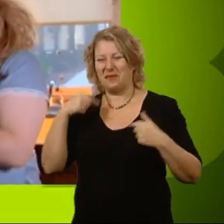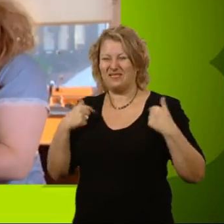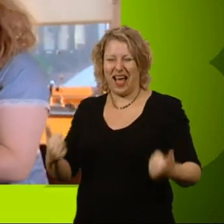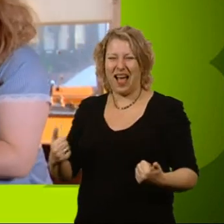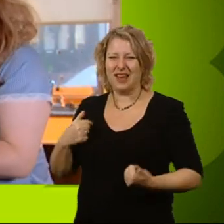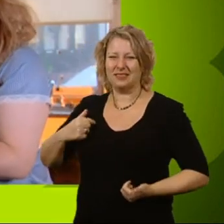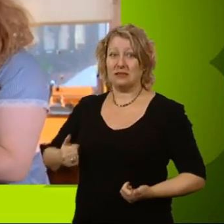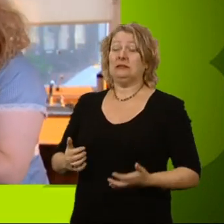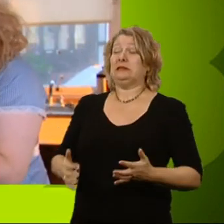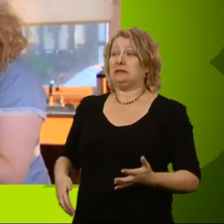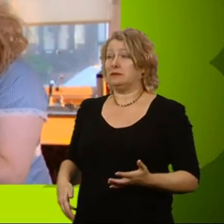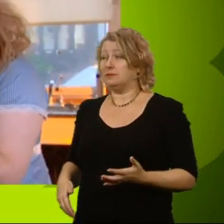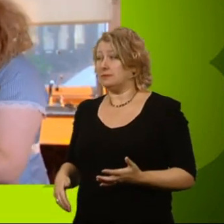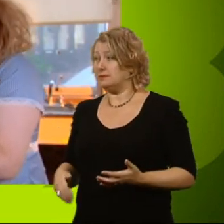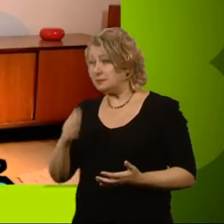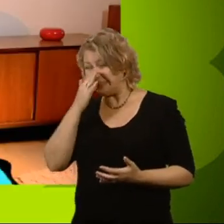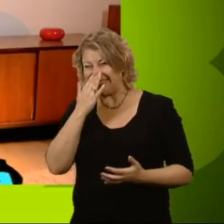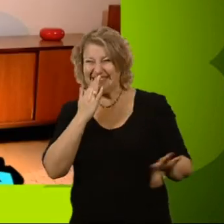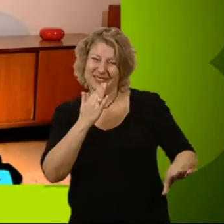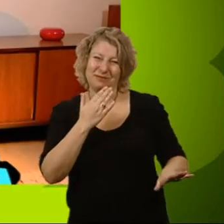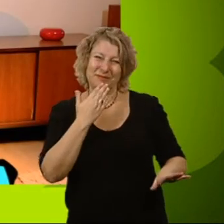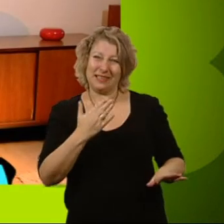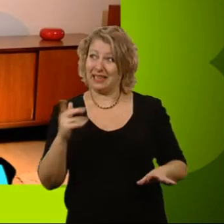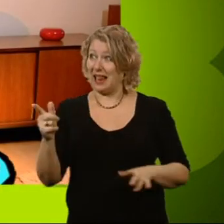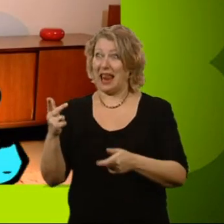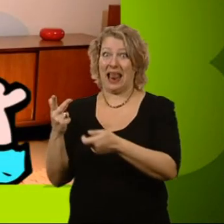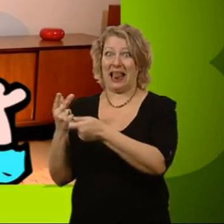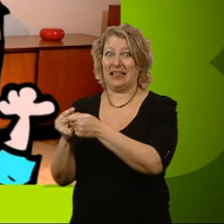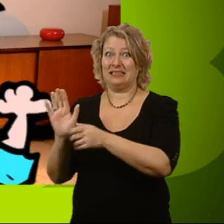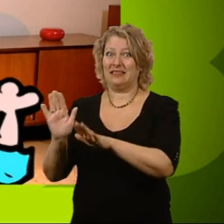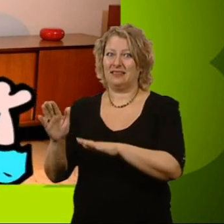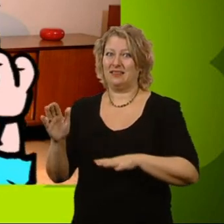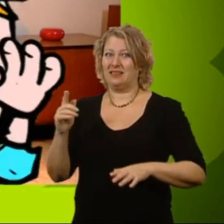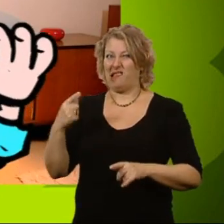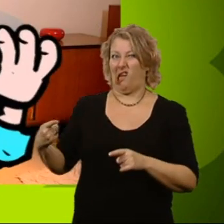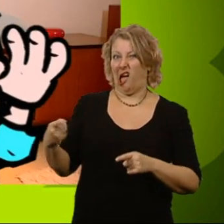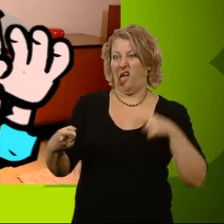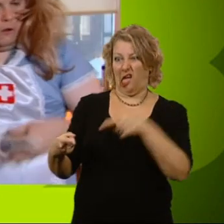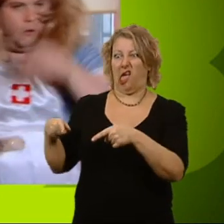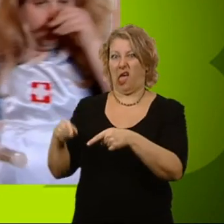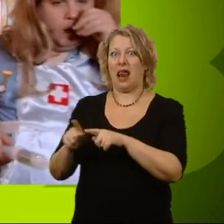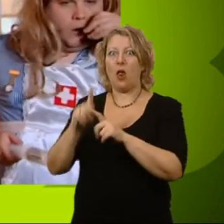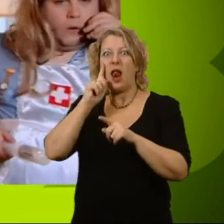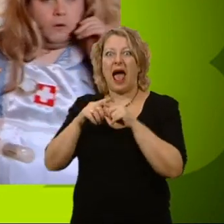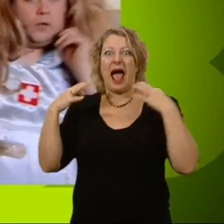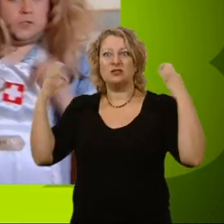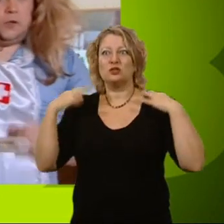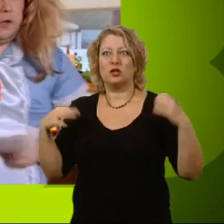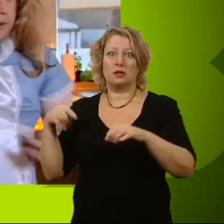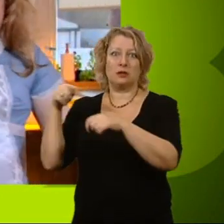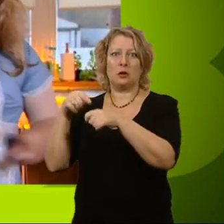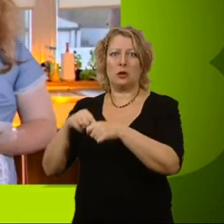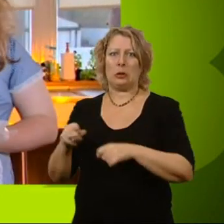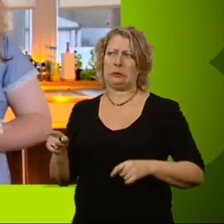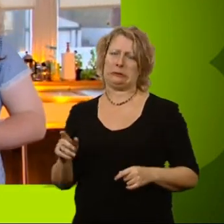fine. No! Nurse, could you leave the needles in? And then his bum will look like a hedgehog. Oh, well, that's a